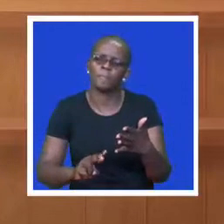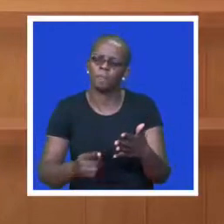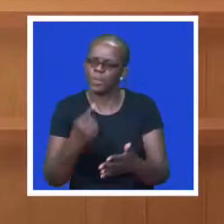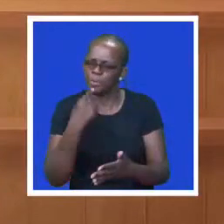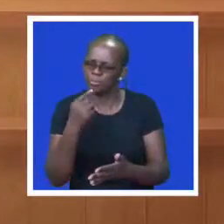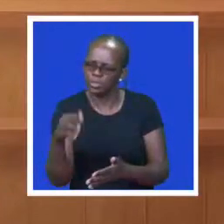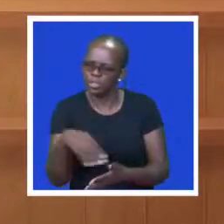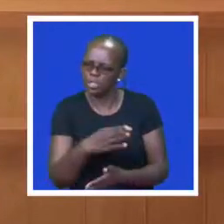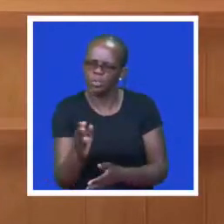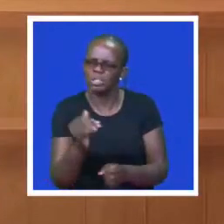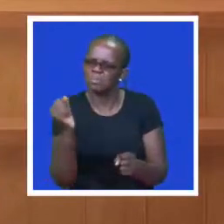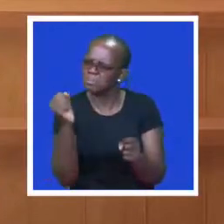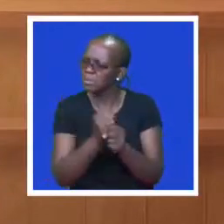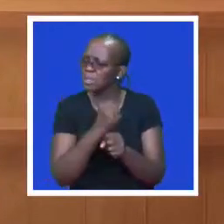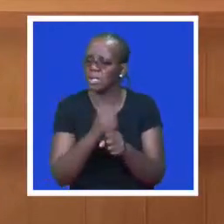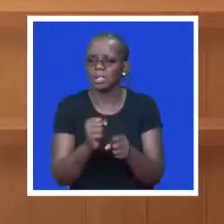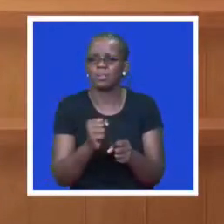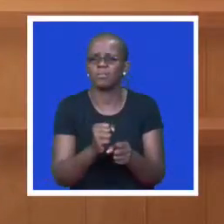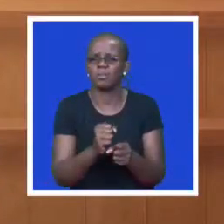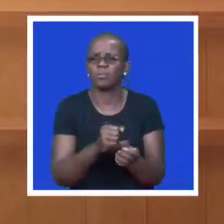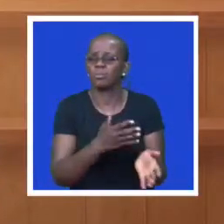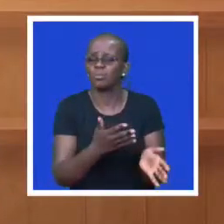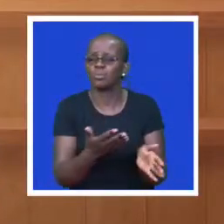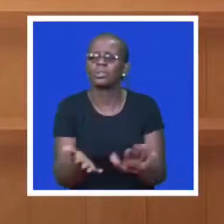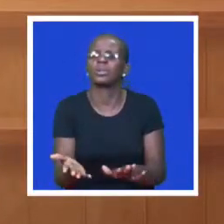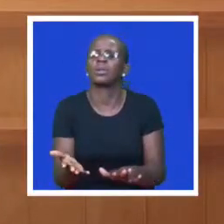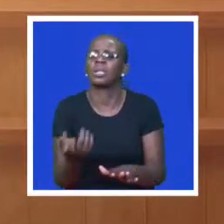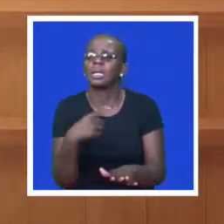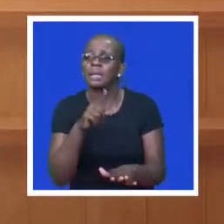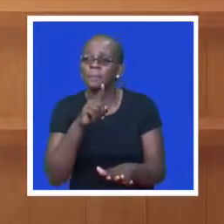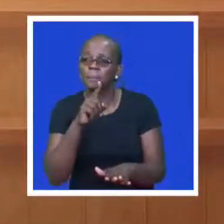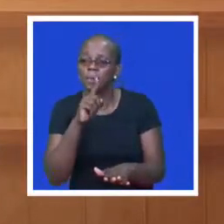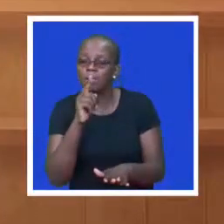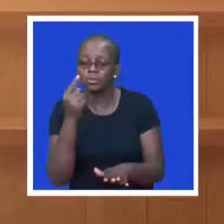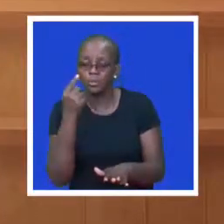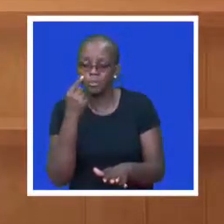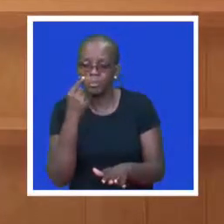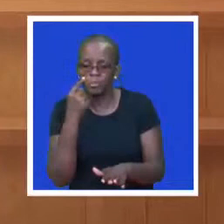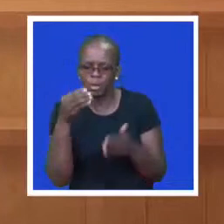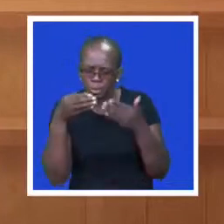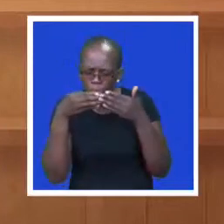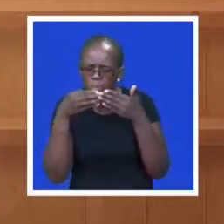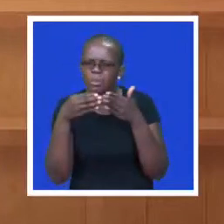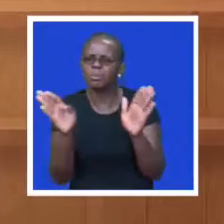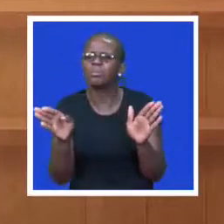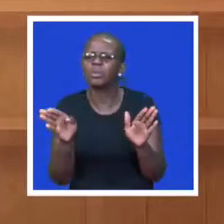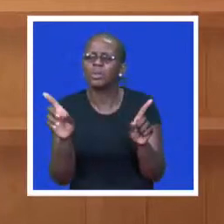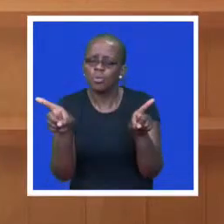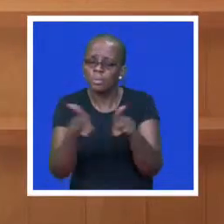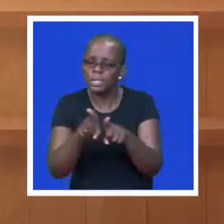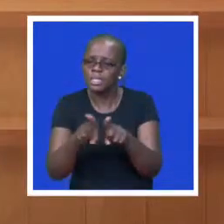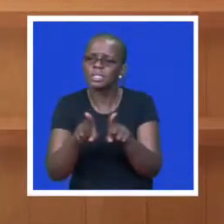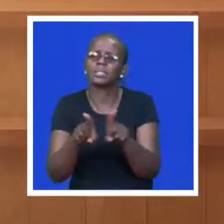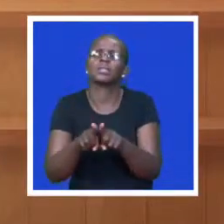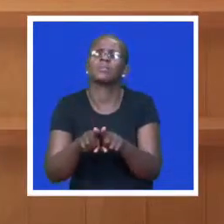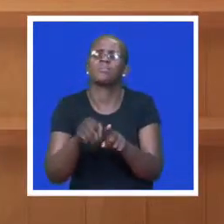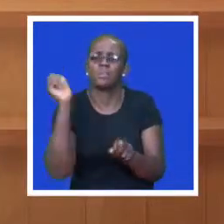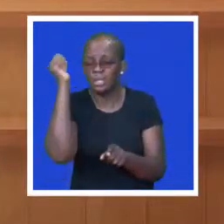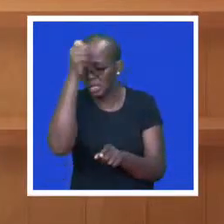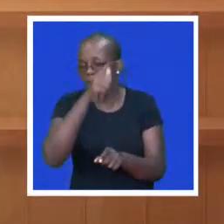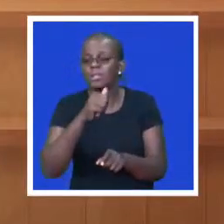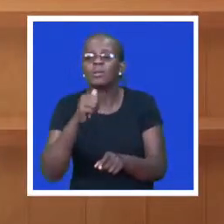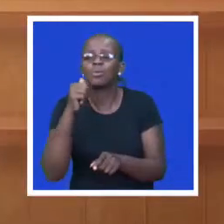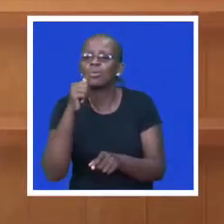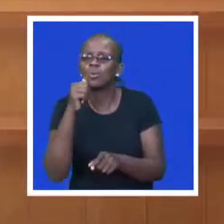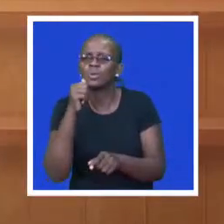die, but in fact your eyes will be opened and you will be like God. You shall be like God, as you can see